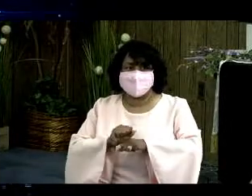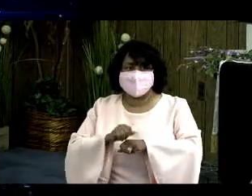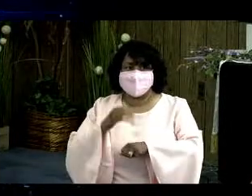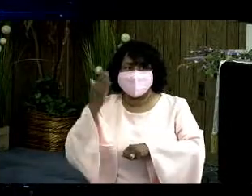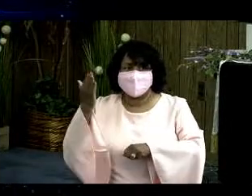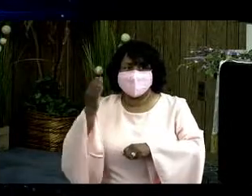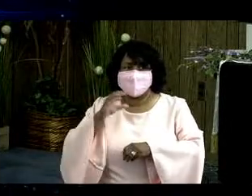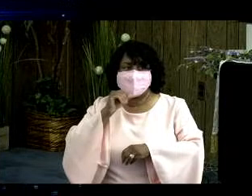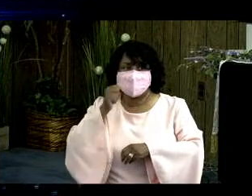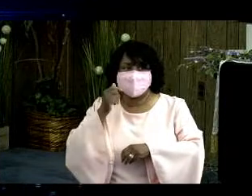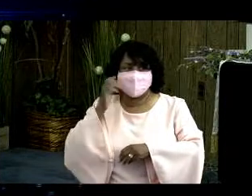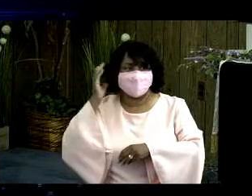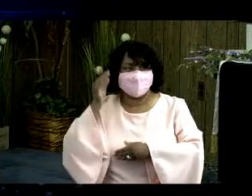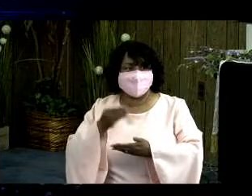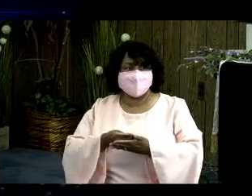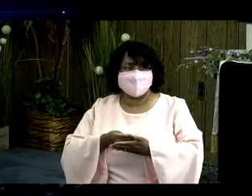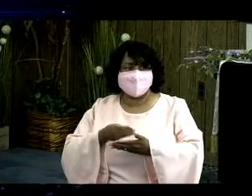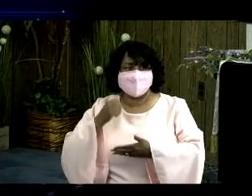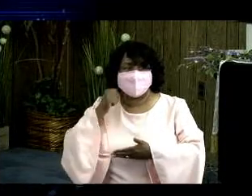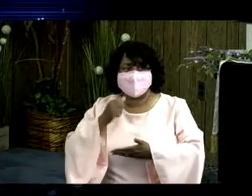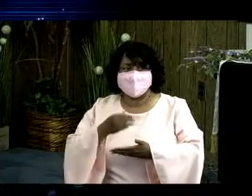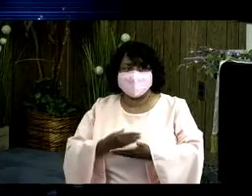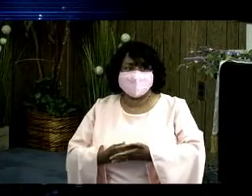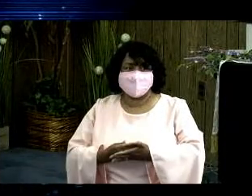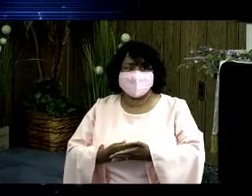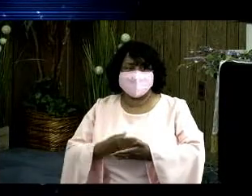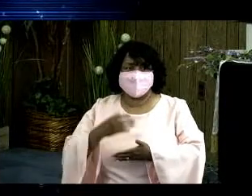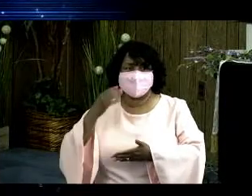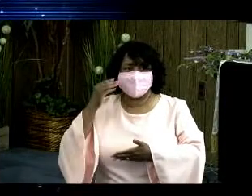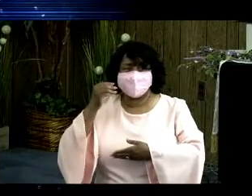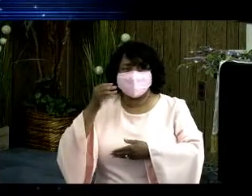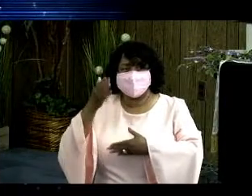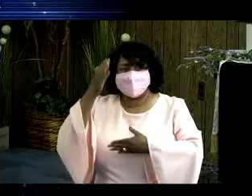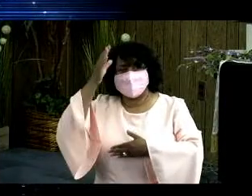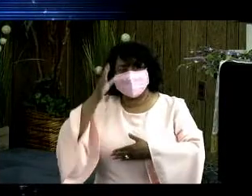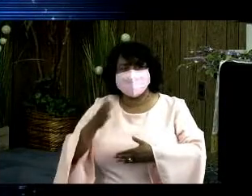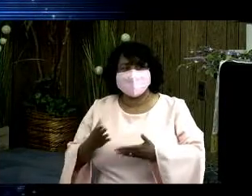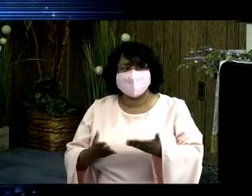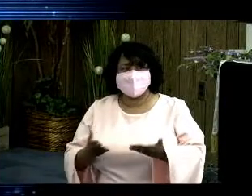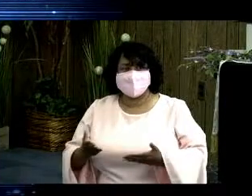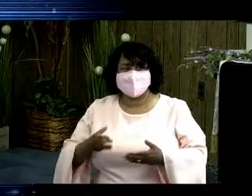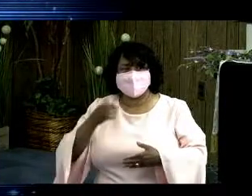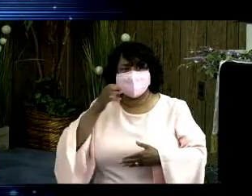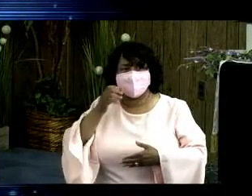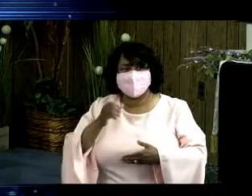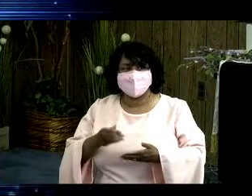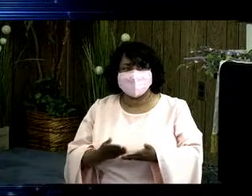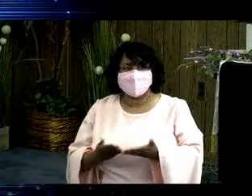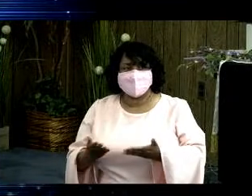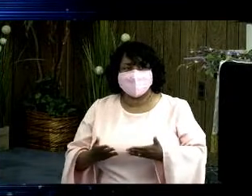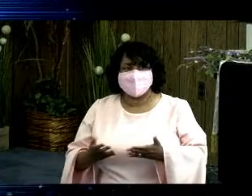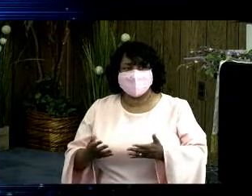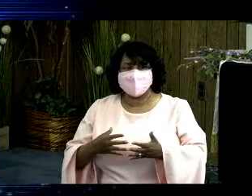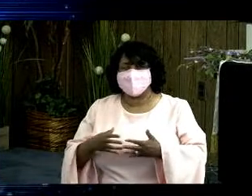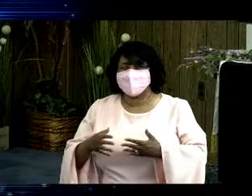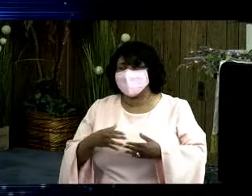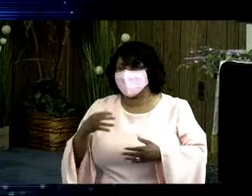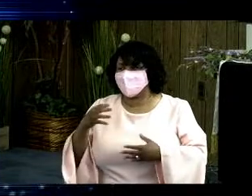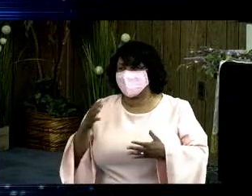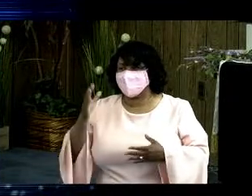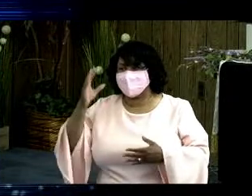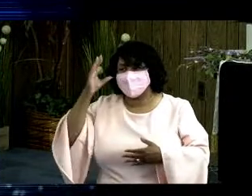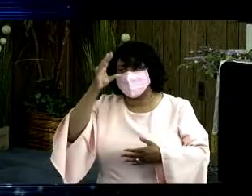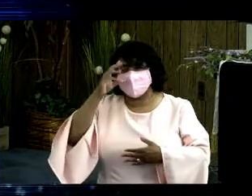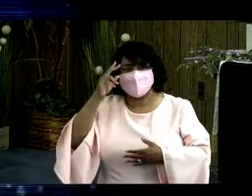work, thou, nor thy son, nor thy daughter, thy manservant, nor thy maidservant, nor